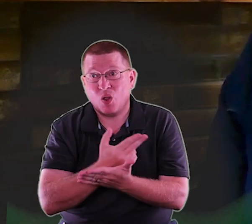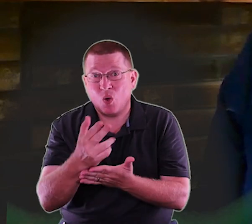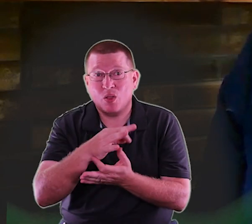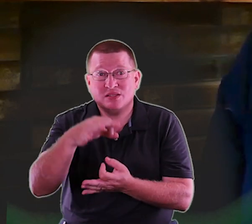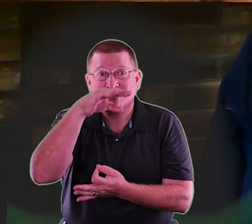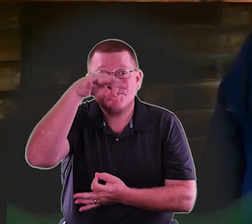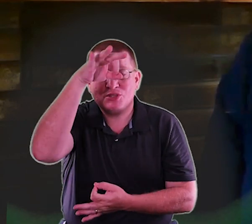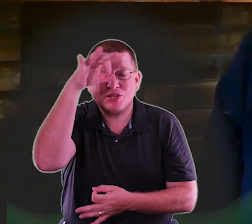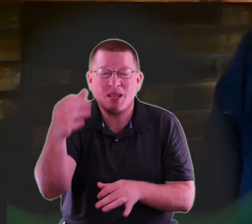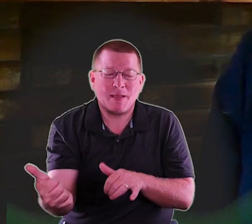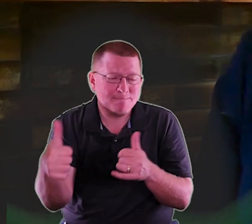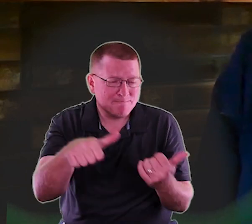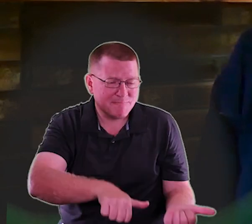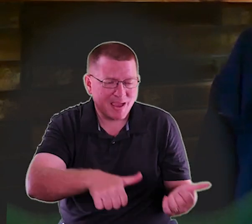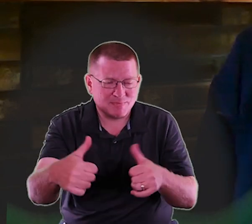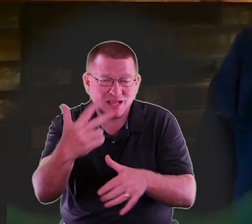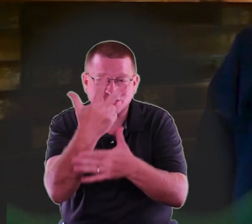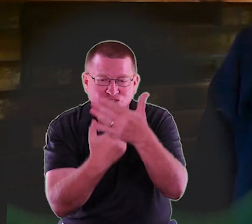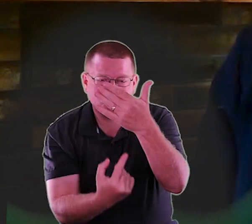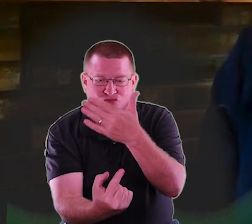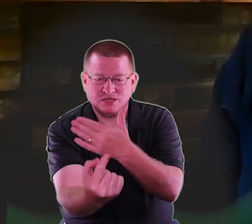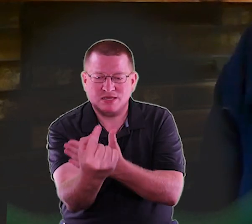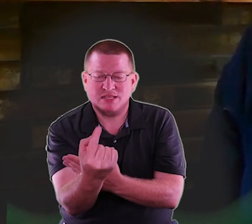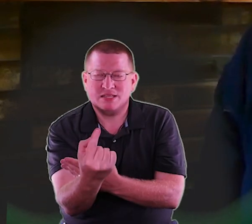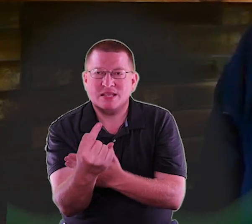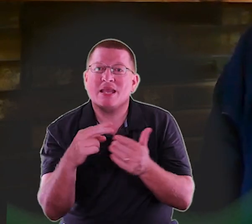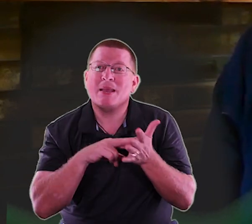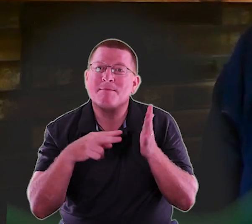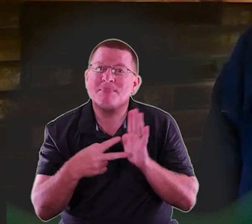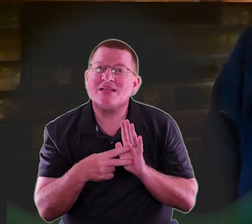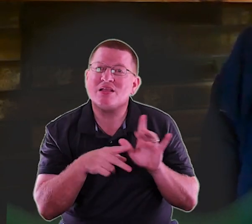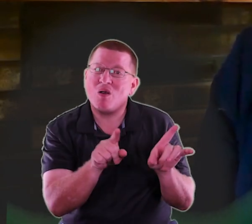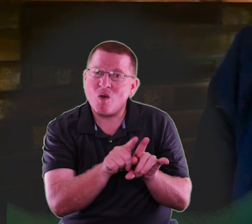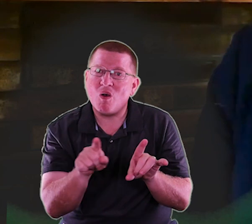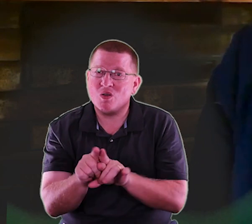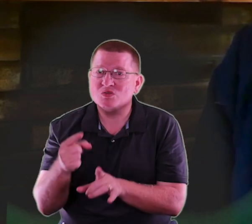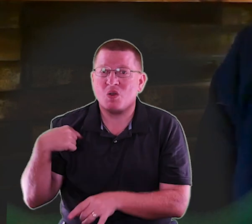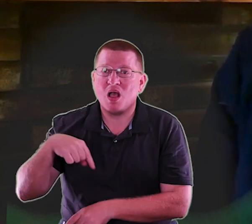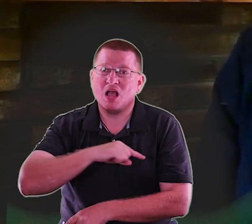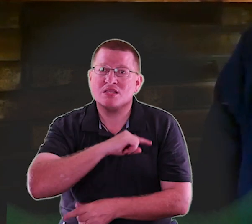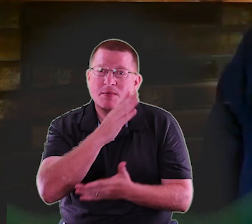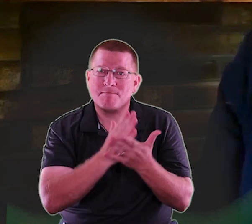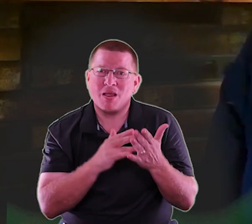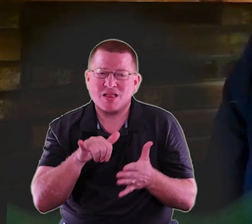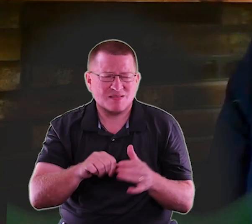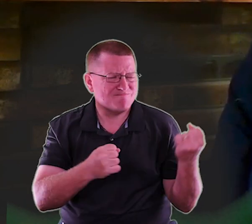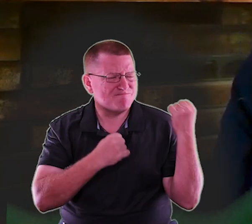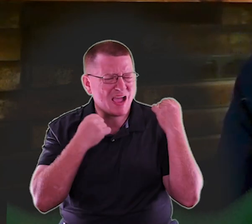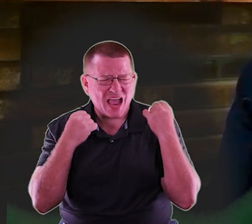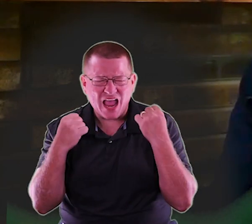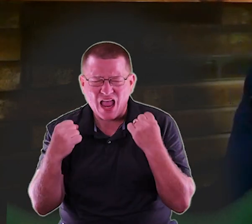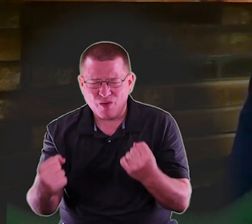Spirit, baptized into the Trinity, we are also part of this powerful, dynamic,